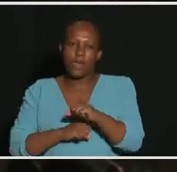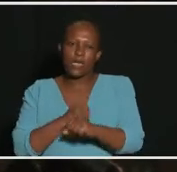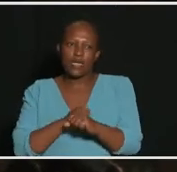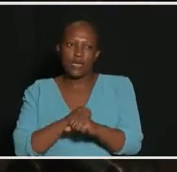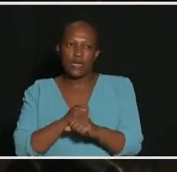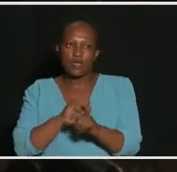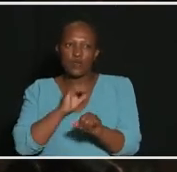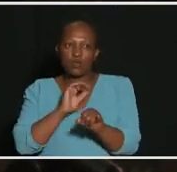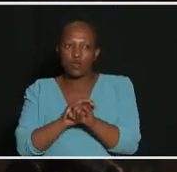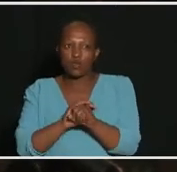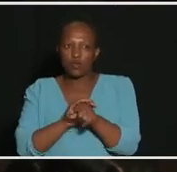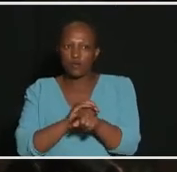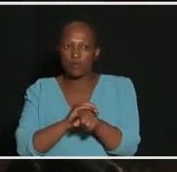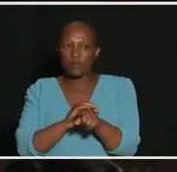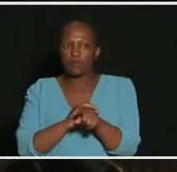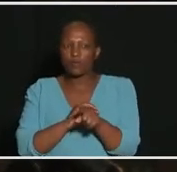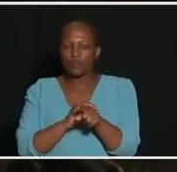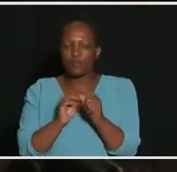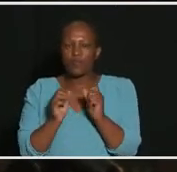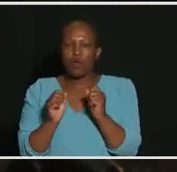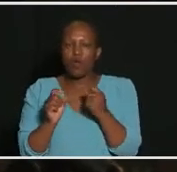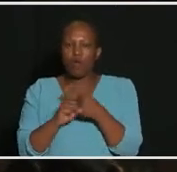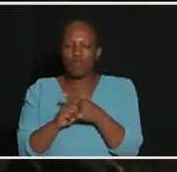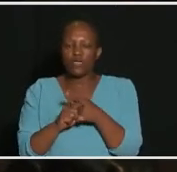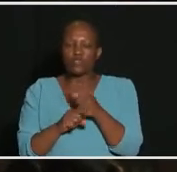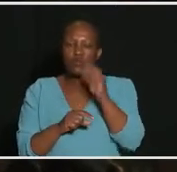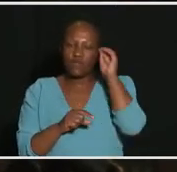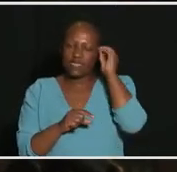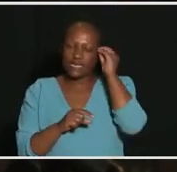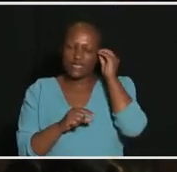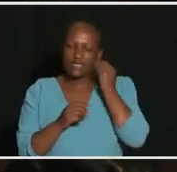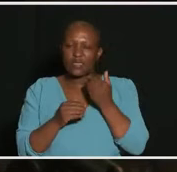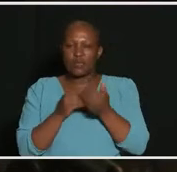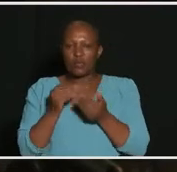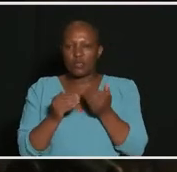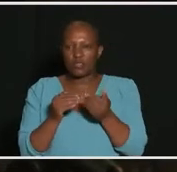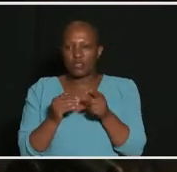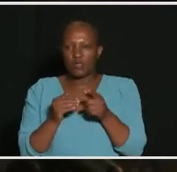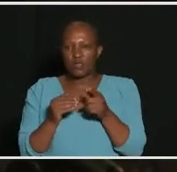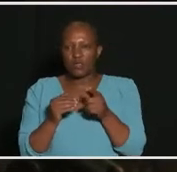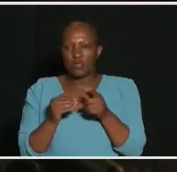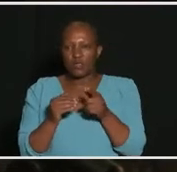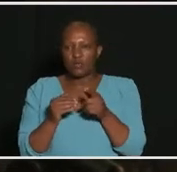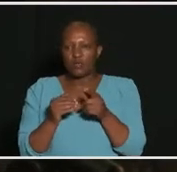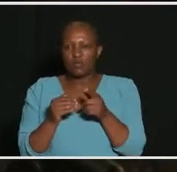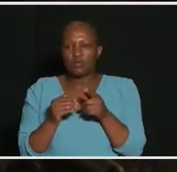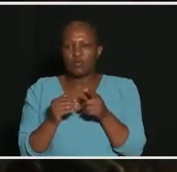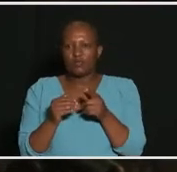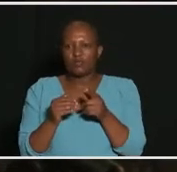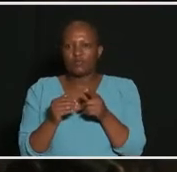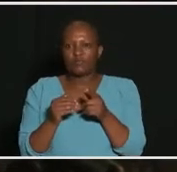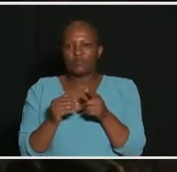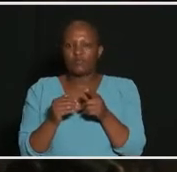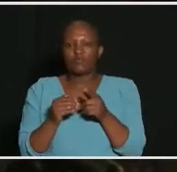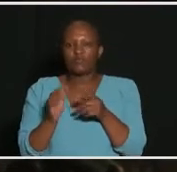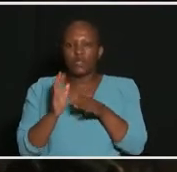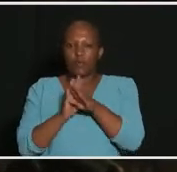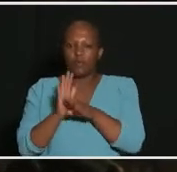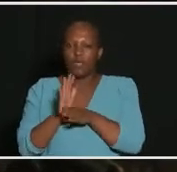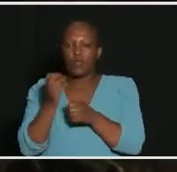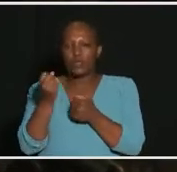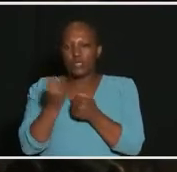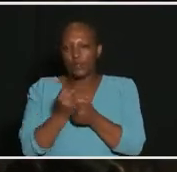identifying possible uh conflicts and interest in some of the processes I think I'll stop there but here again we support this